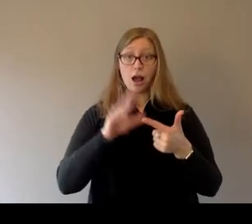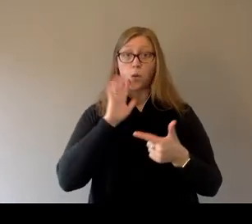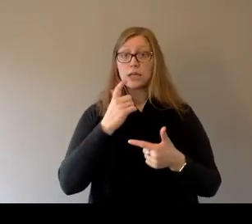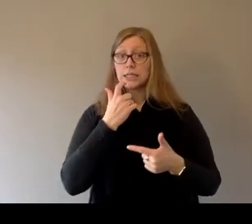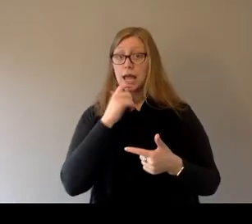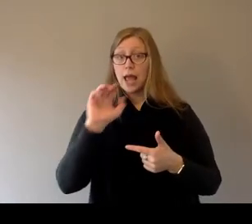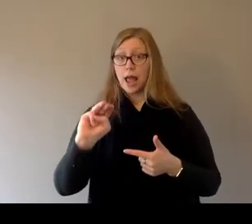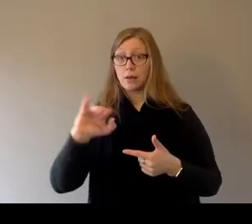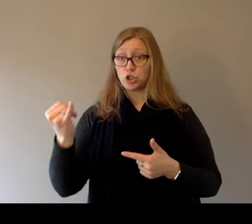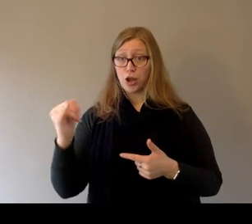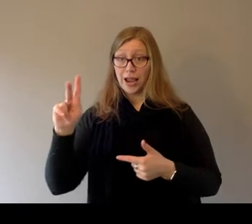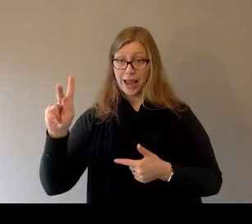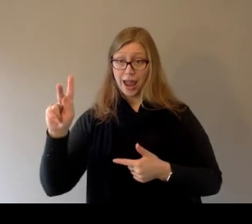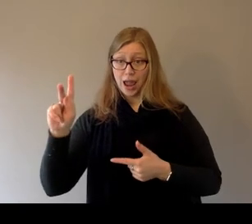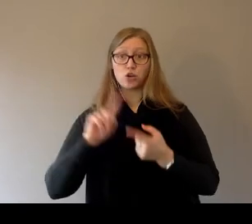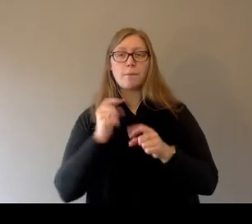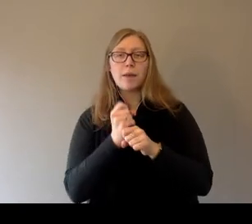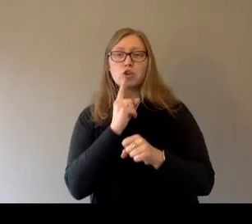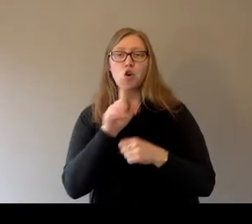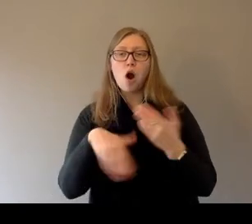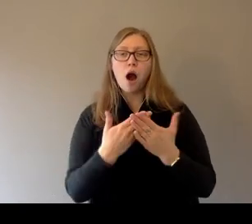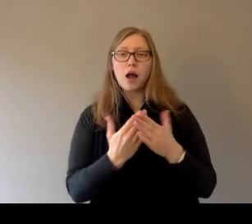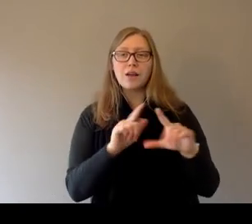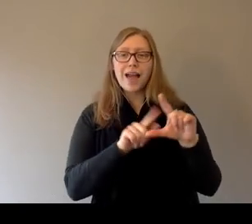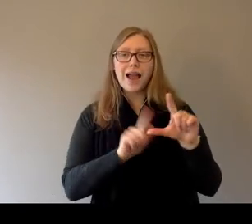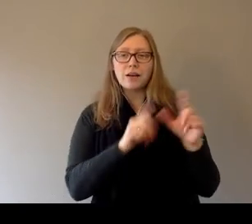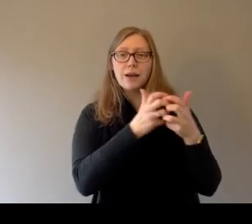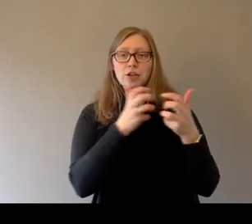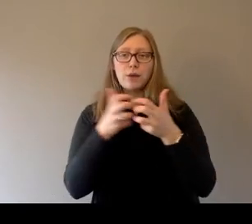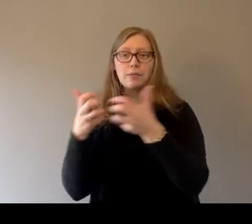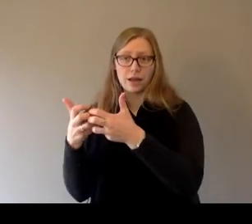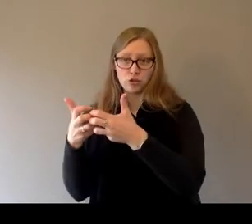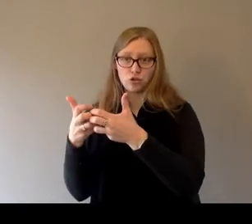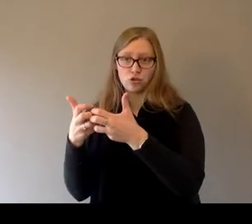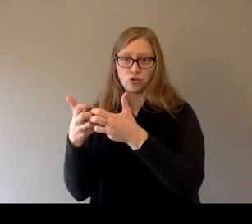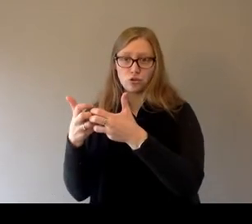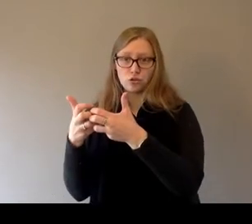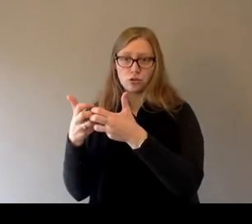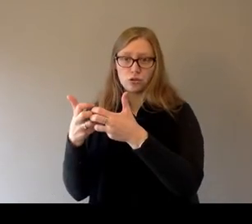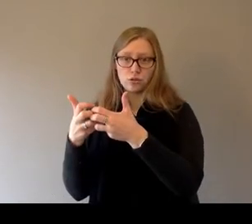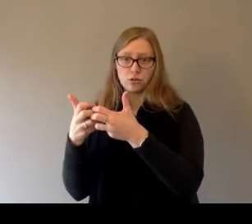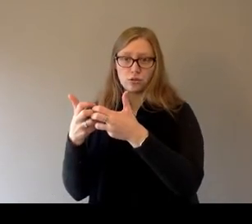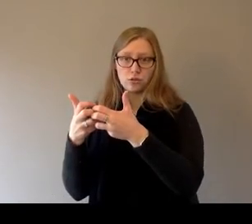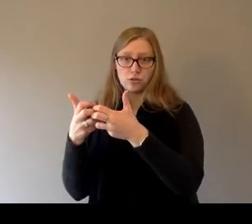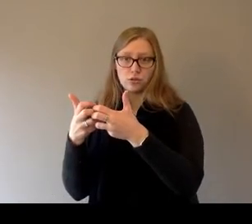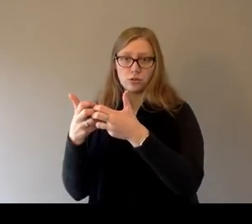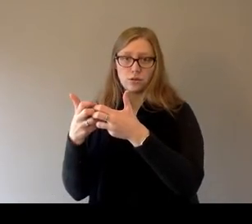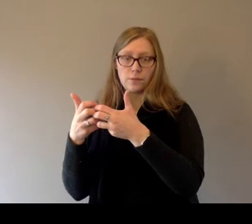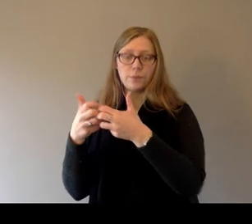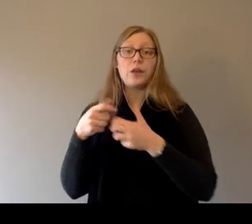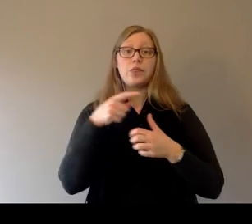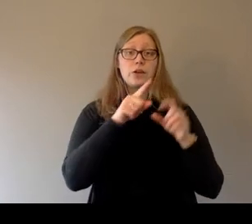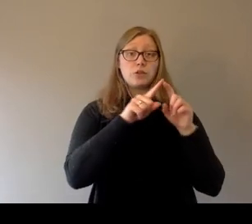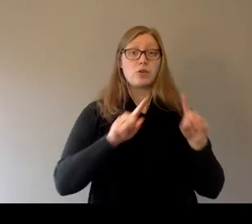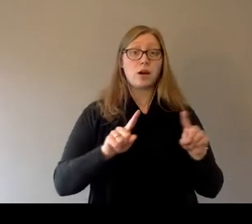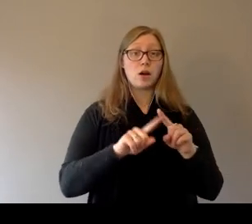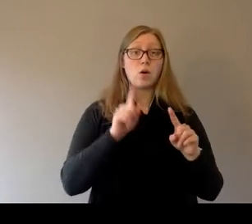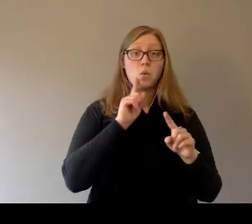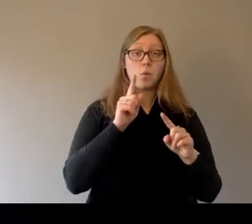MJK. And so they're going to be going in this triangle is going to go KM, the other one's going to